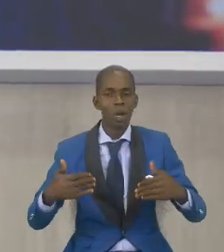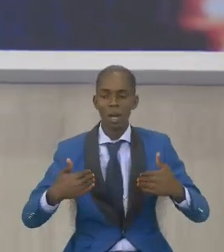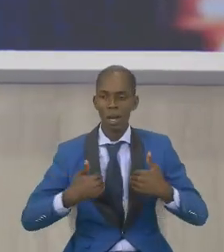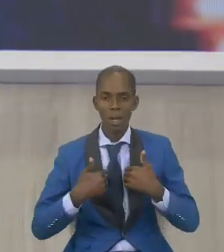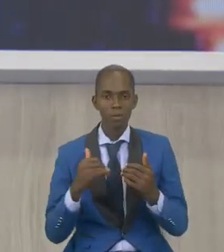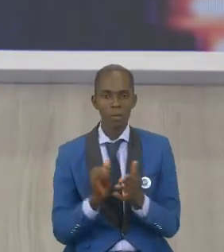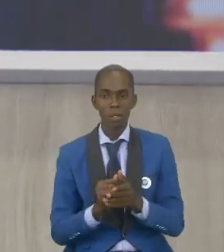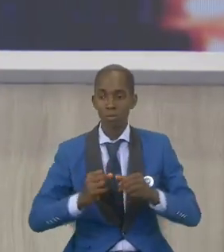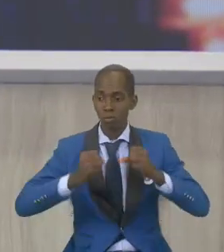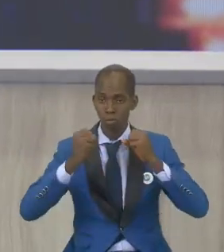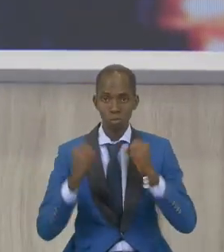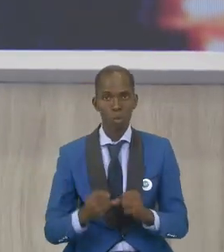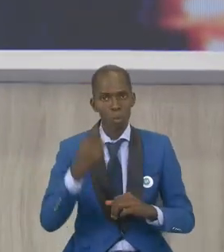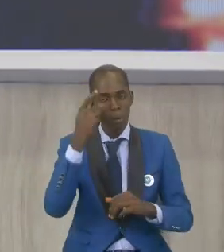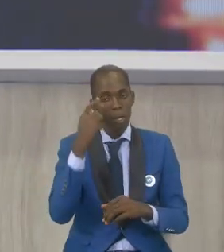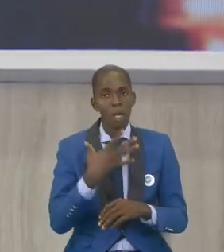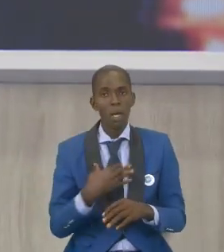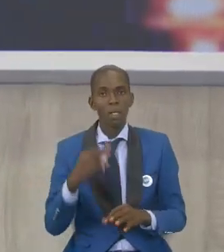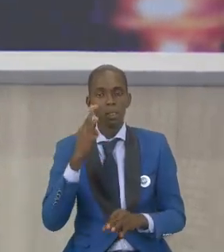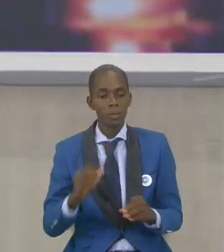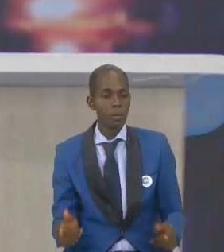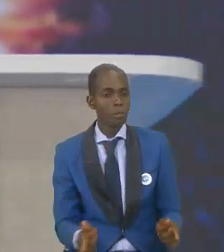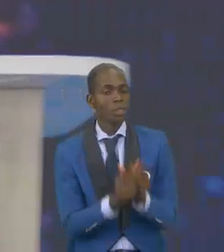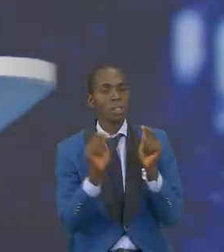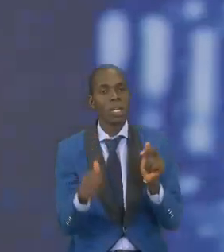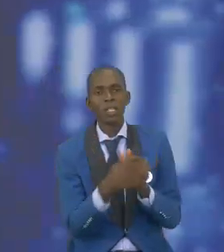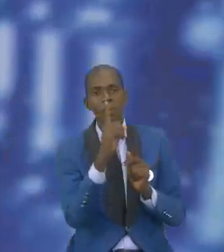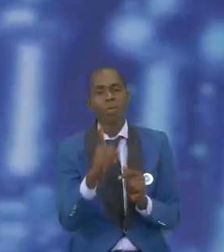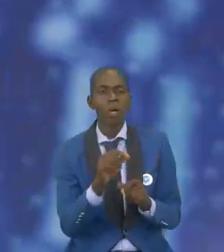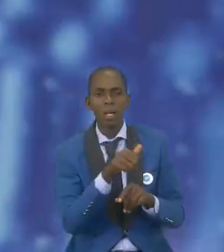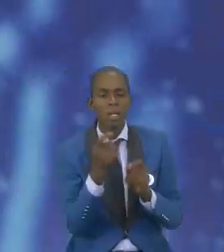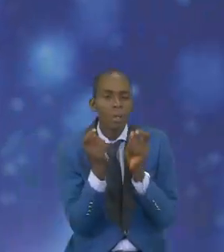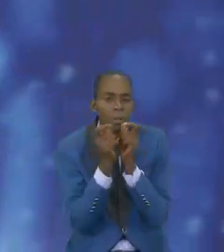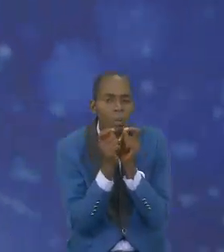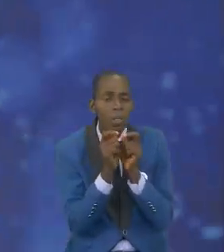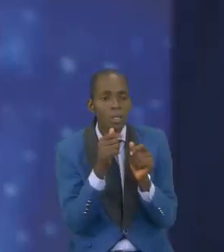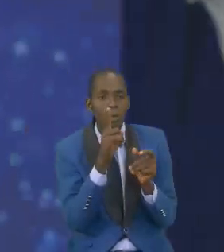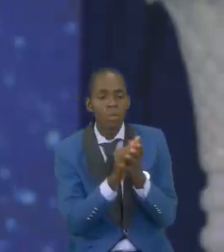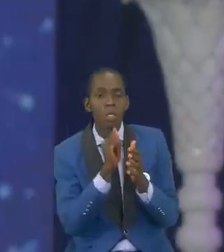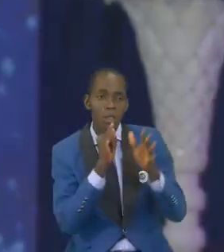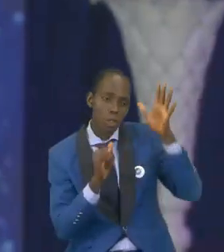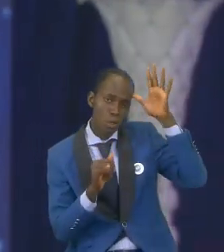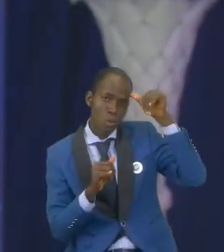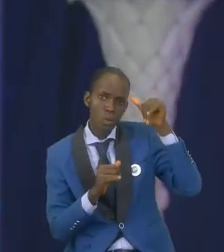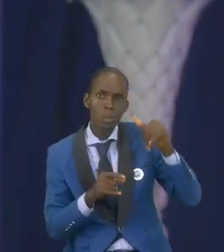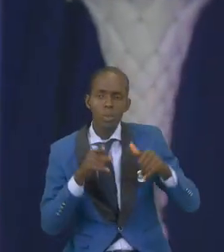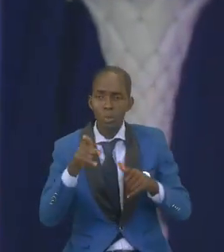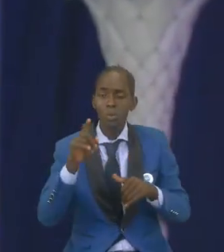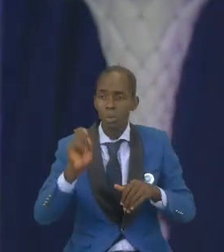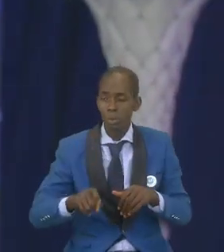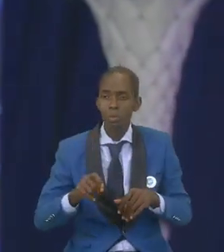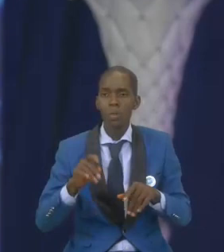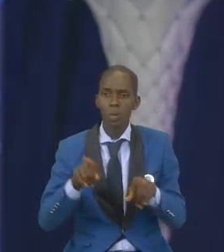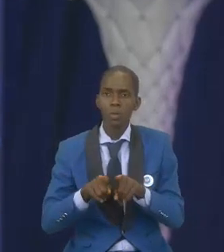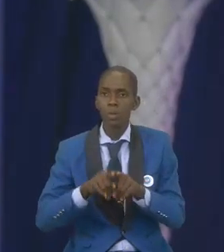meet anyone, any conspirator in the world that is stubborn, your faith too should be stubborn.